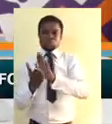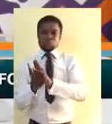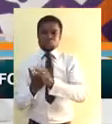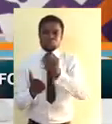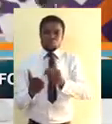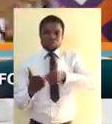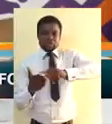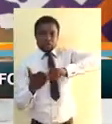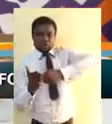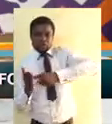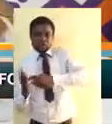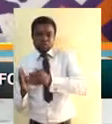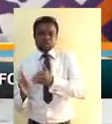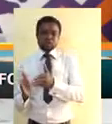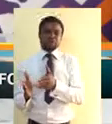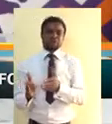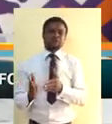or the glue gun.